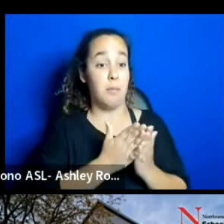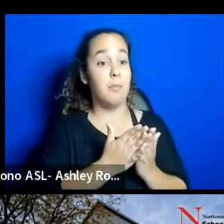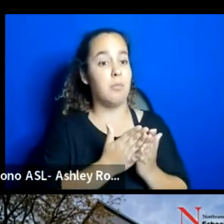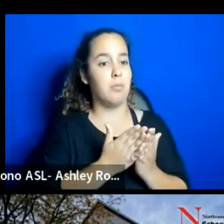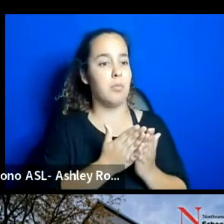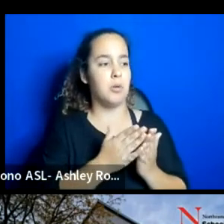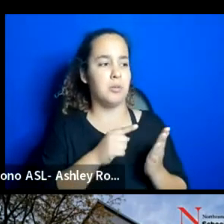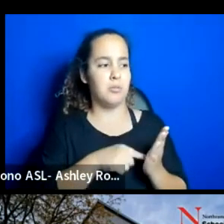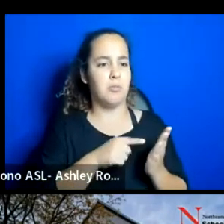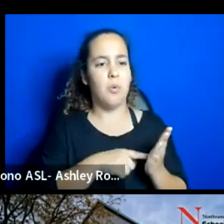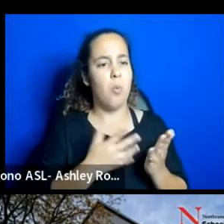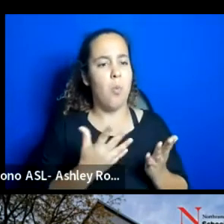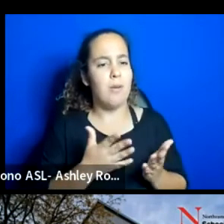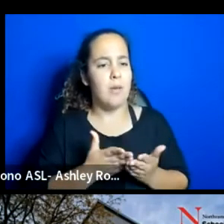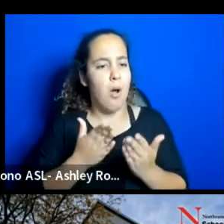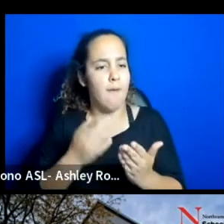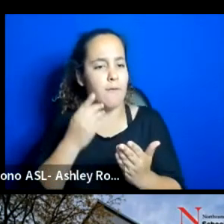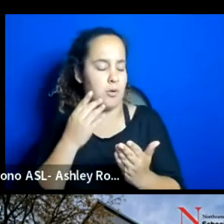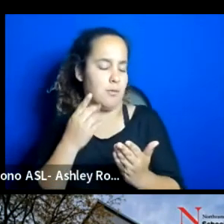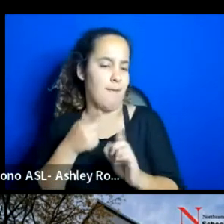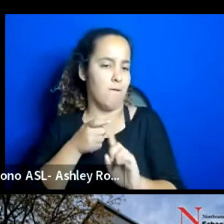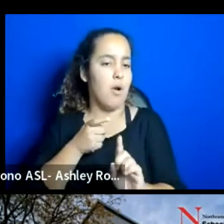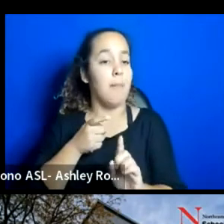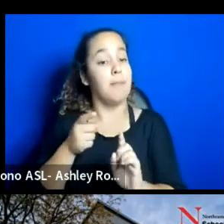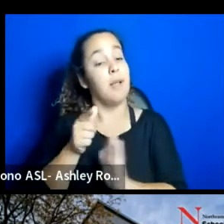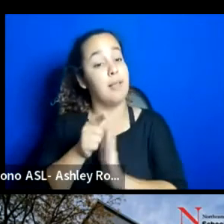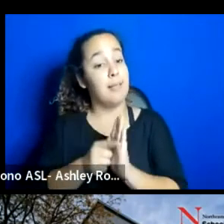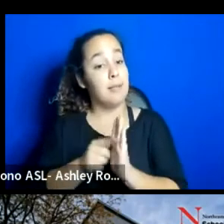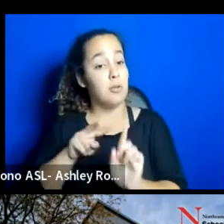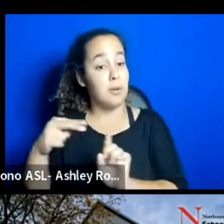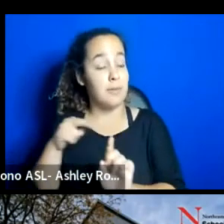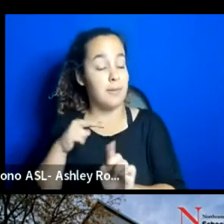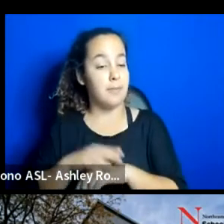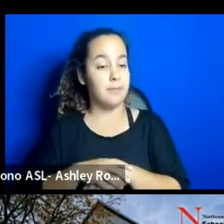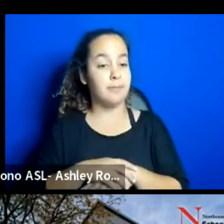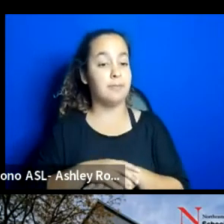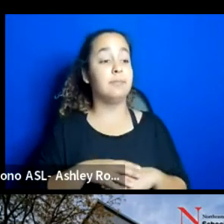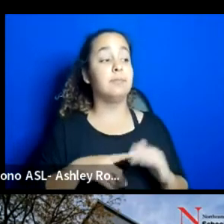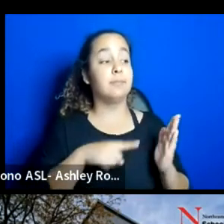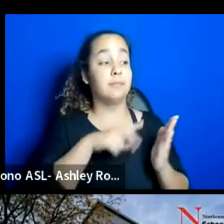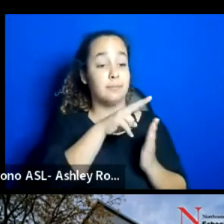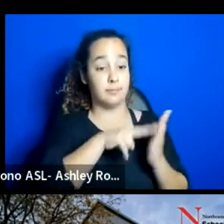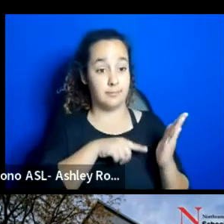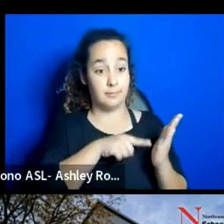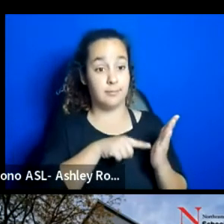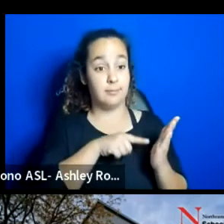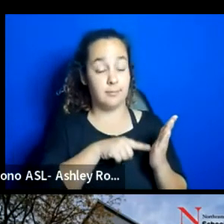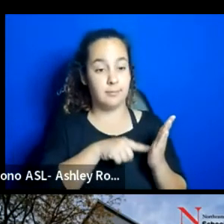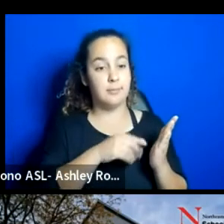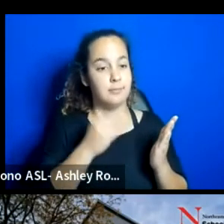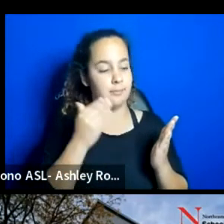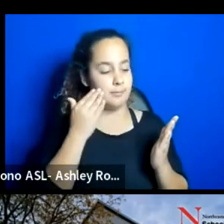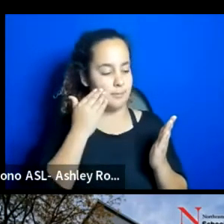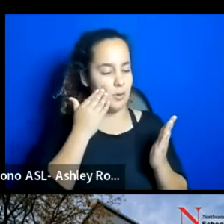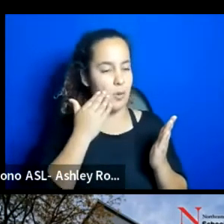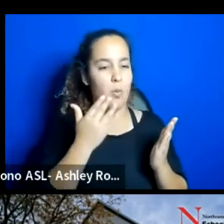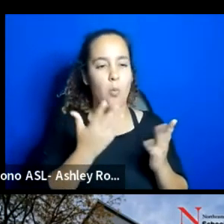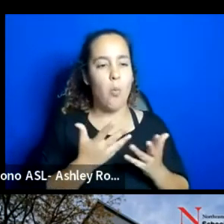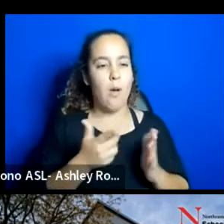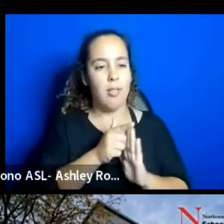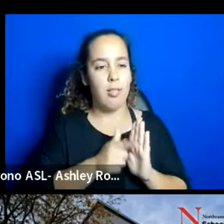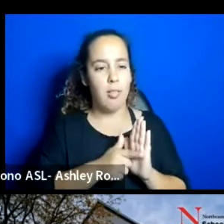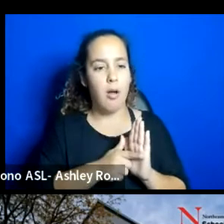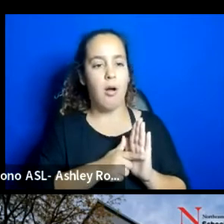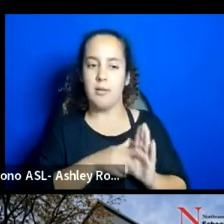legal perspective? What are the images of law that emerge from the American theatrical experience? And what